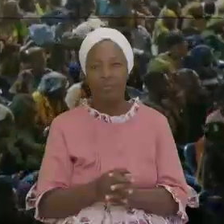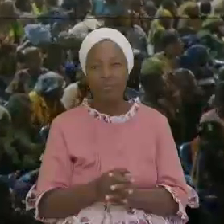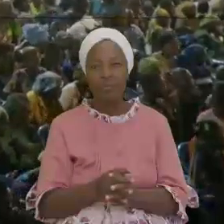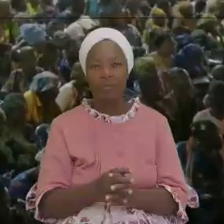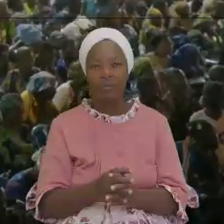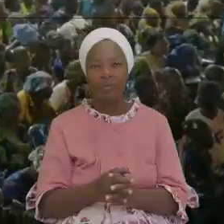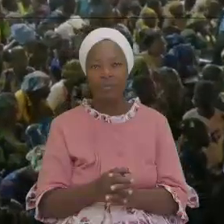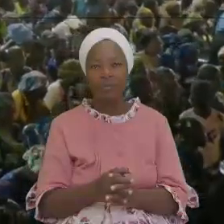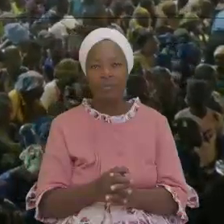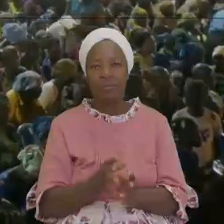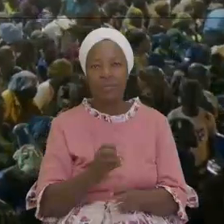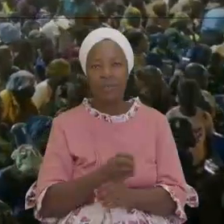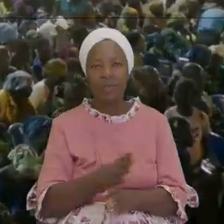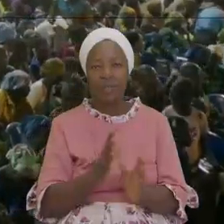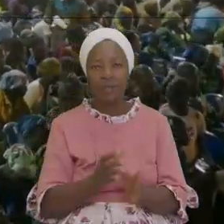Counselors,